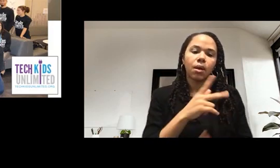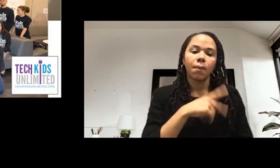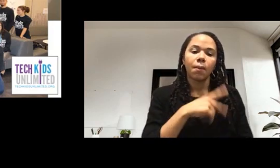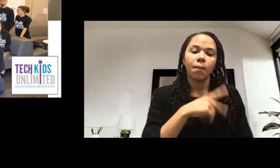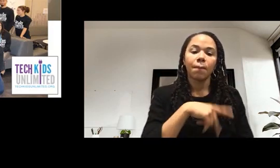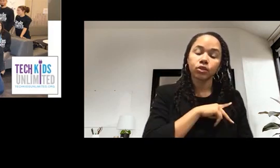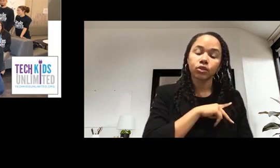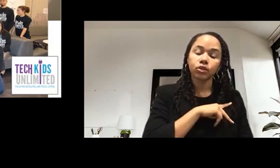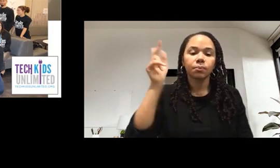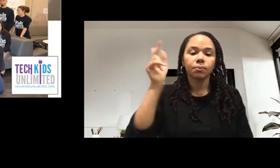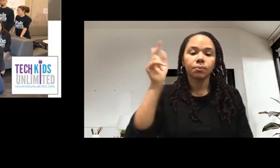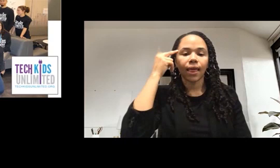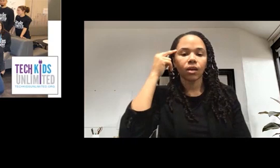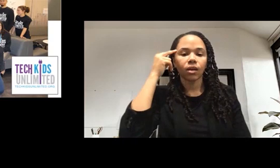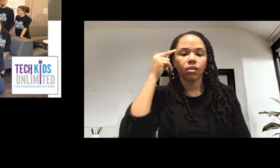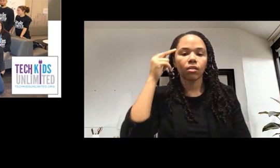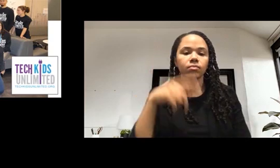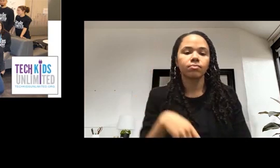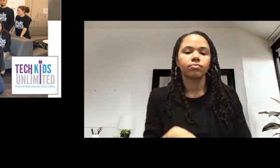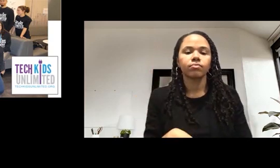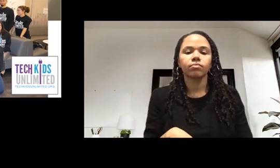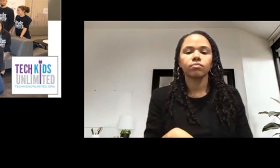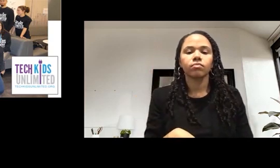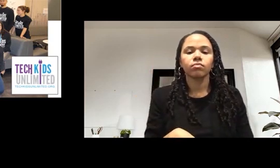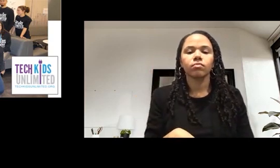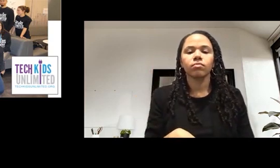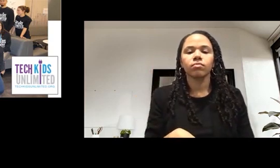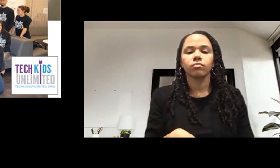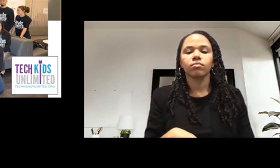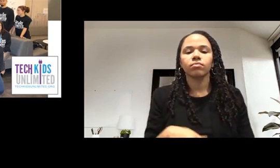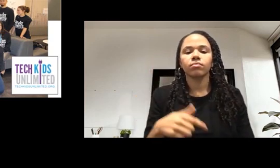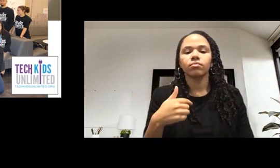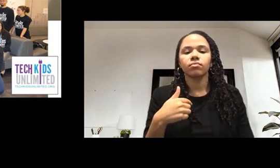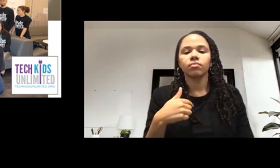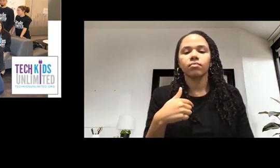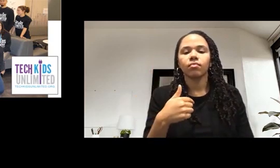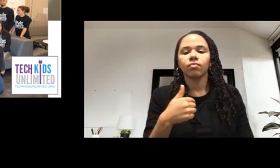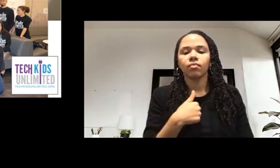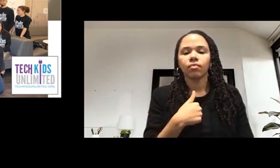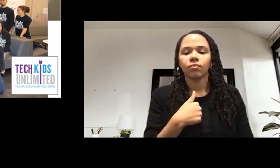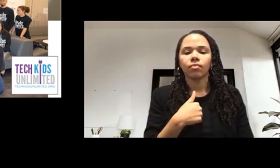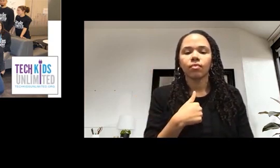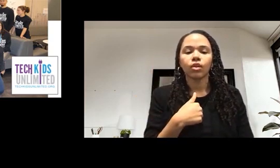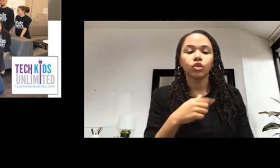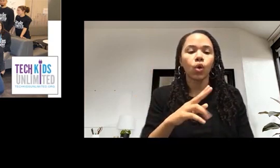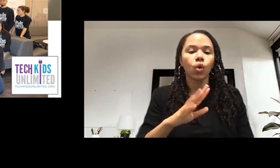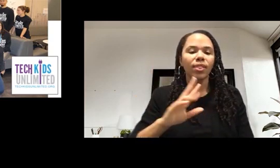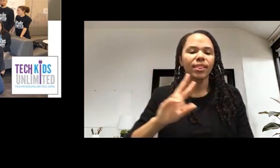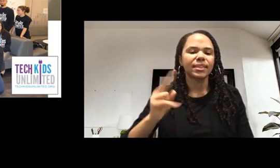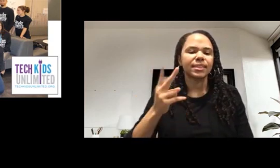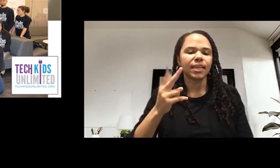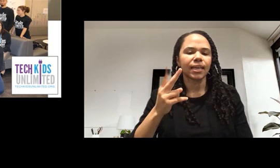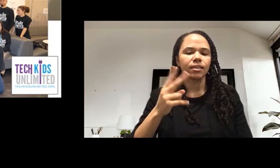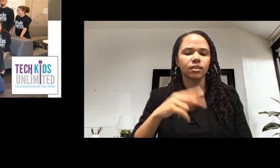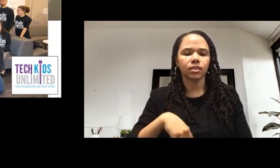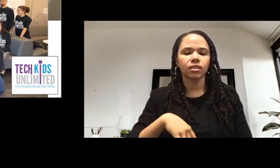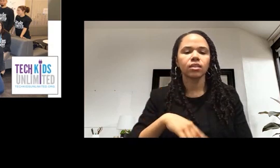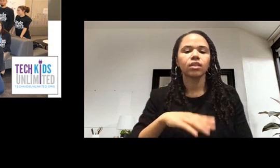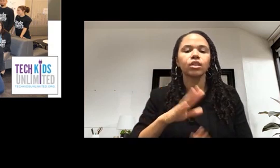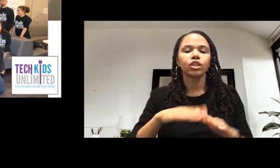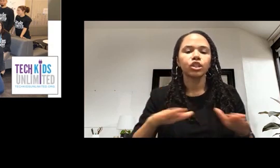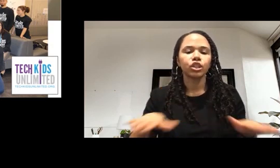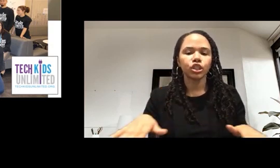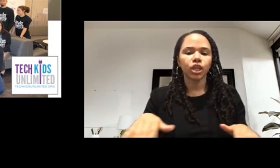second child in 1998. By the time he was 2 years old, he was not only diagnosed on the spectrum, but he was also receiving intervention in the form